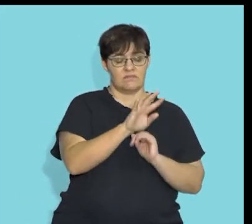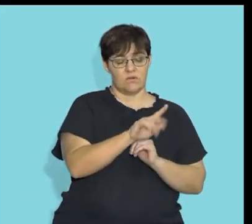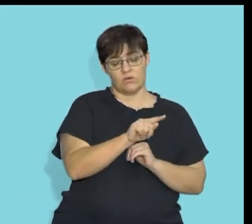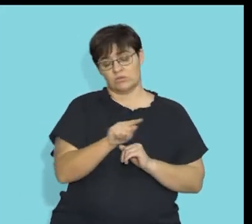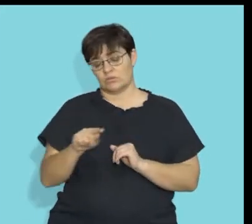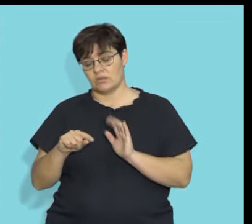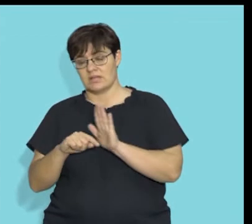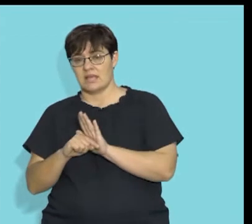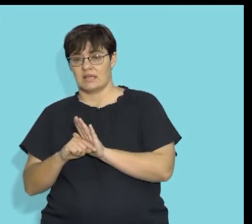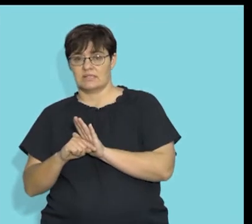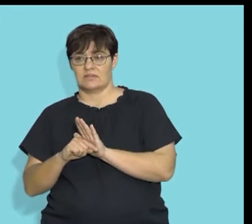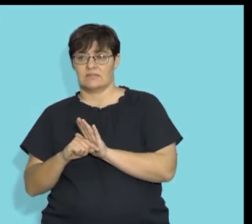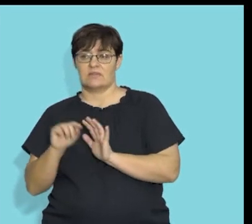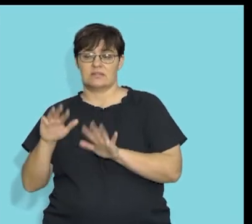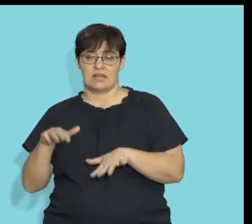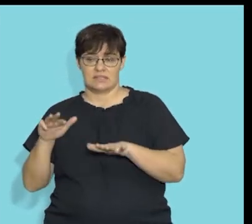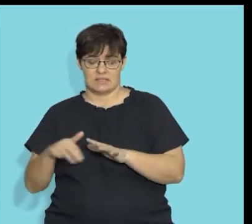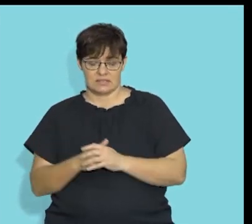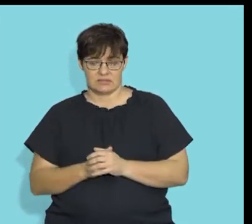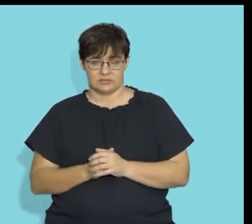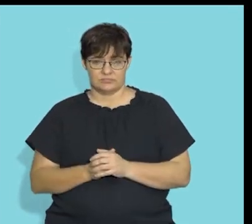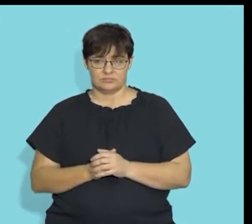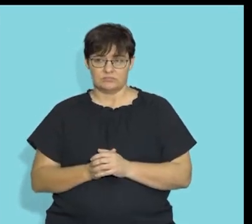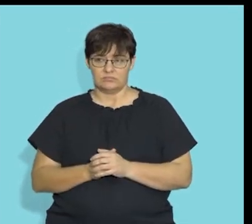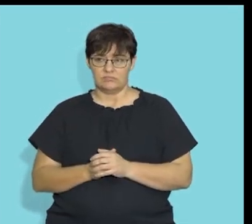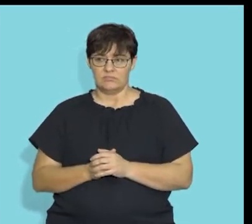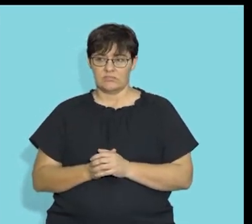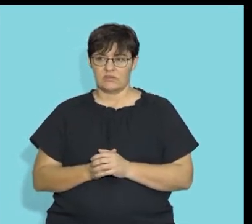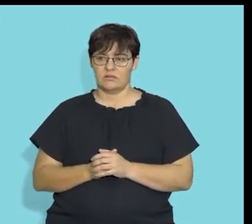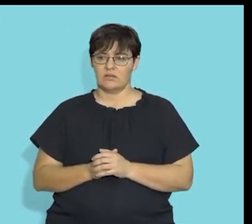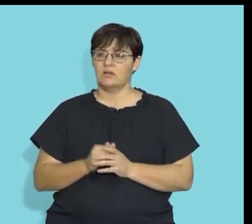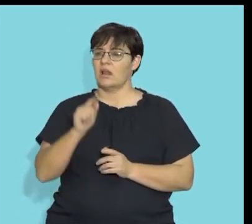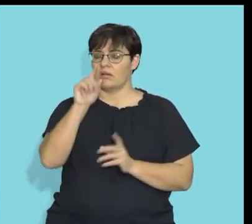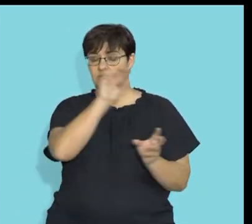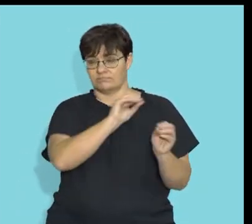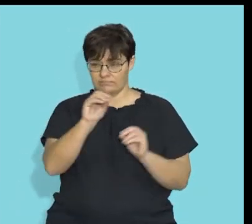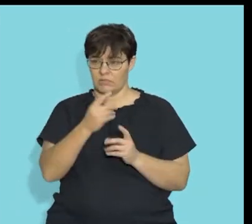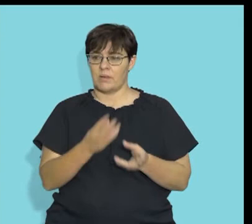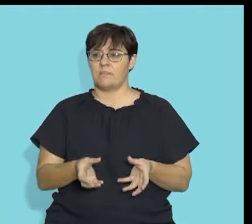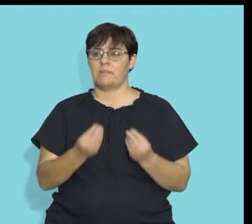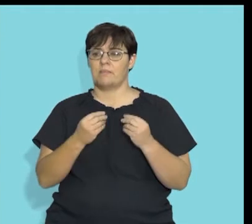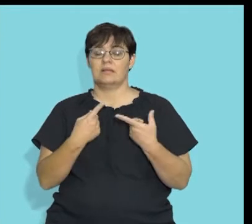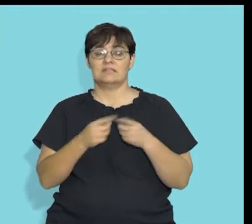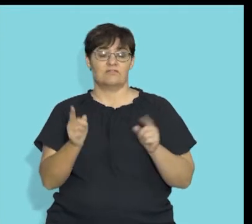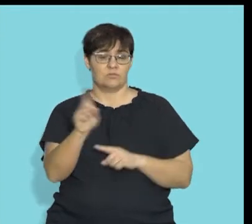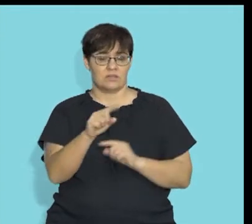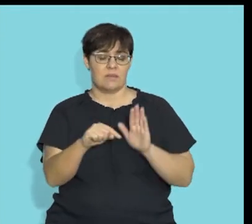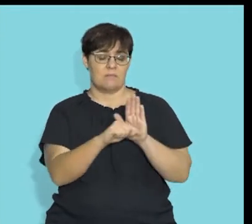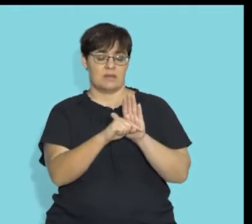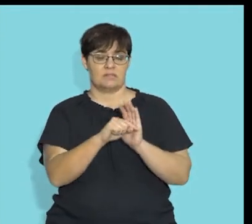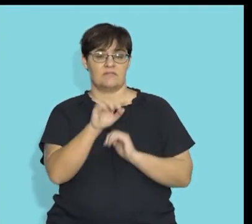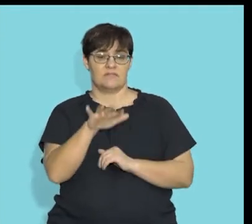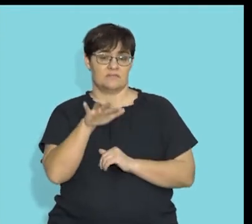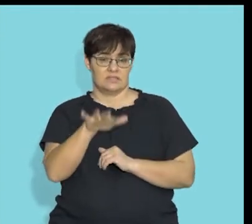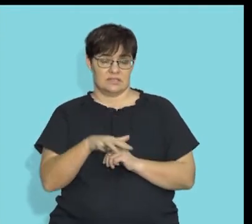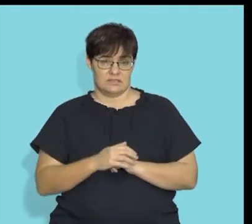to the difference between -4 and -19. If you substitute into your D formula, you will get that there's a difference